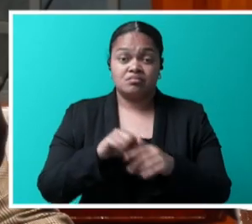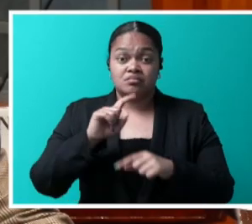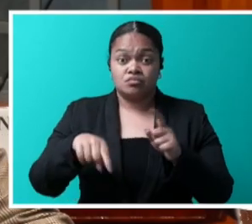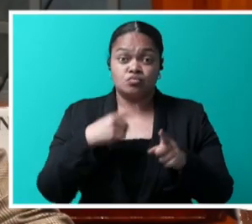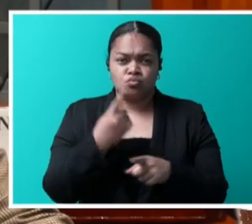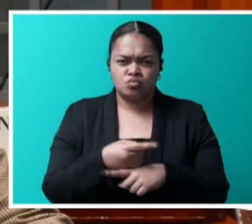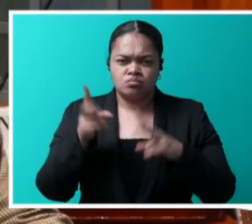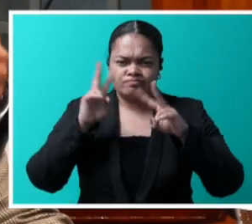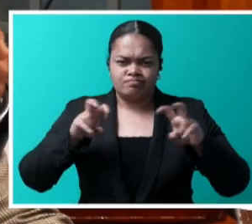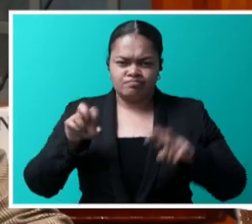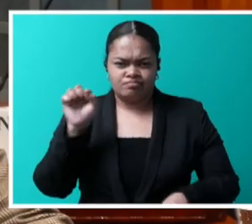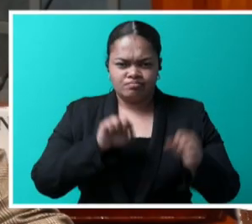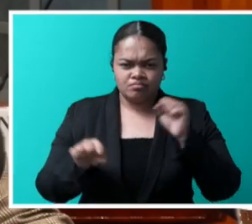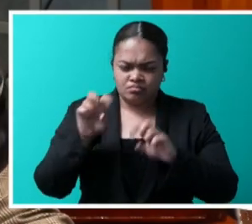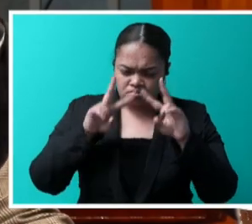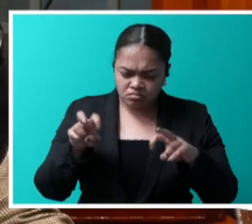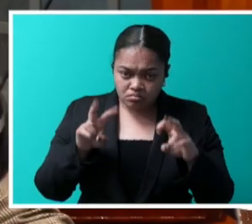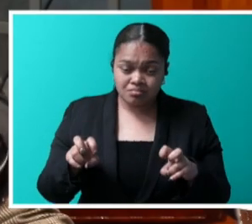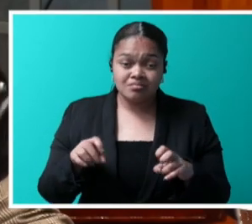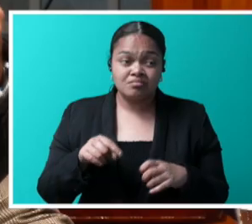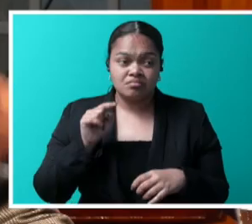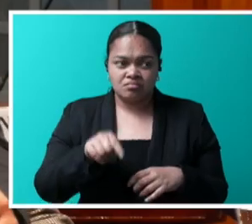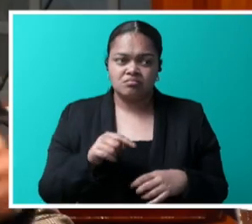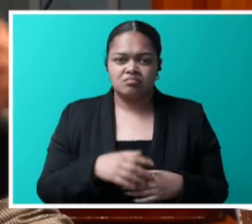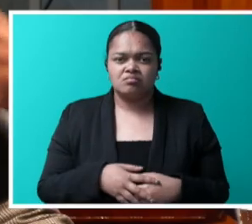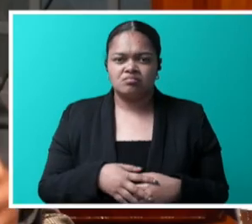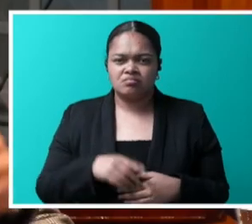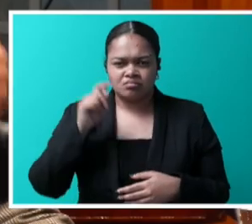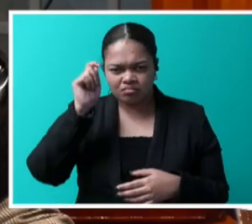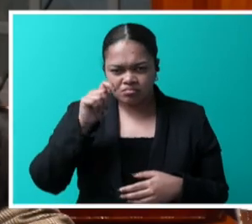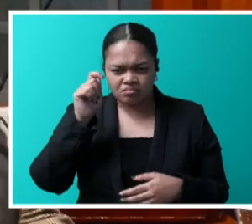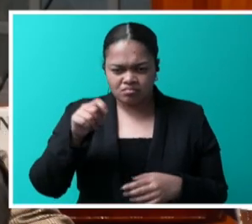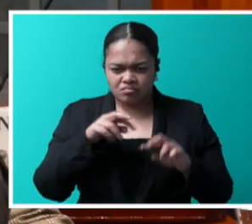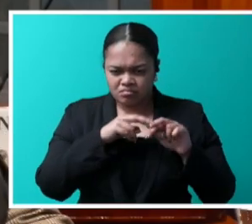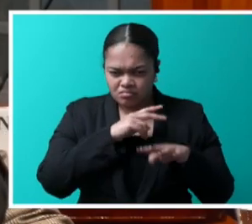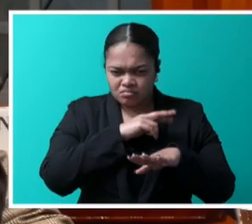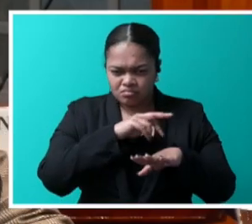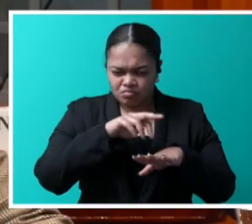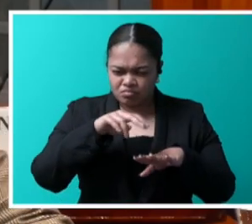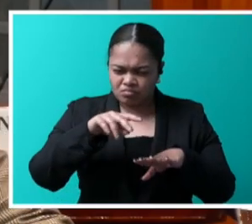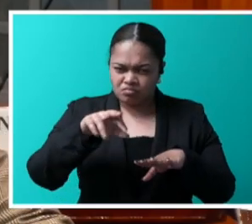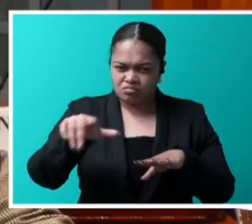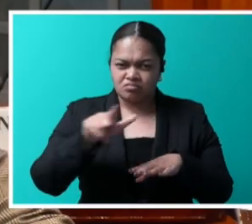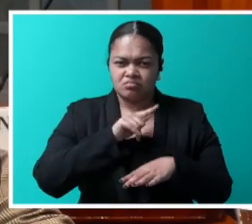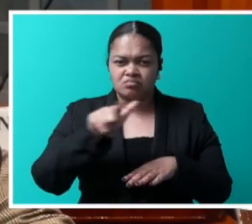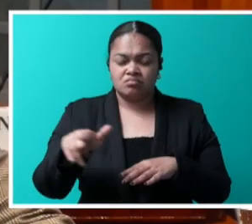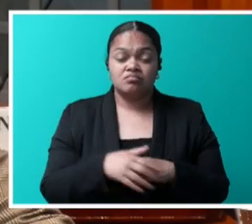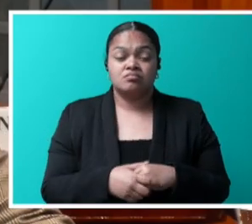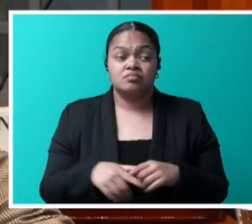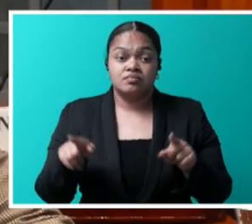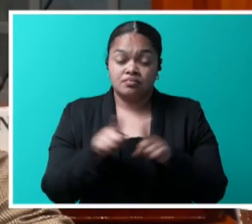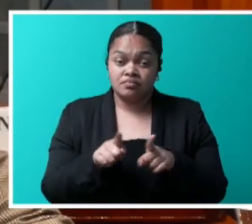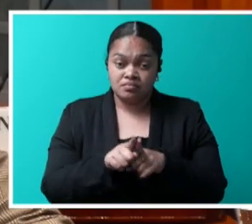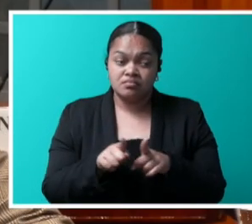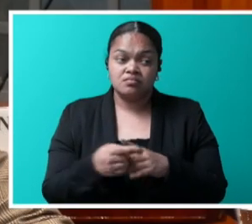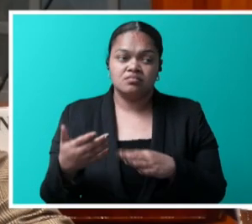and the hydrologists at MRD walk the physical distance in the terrain, the same coverage,